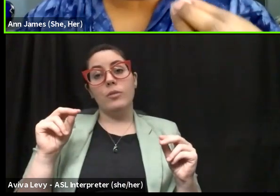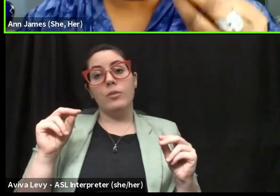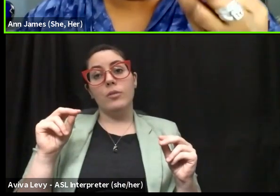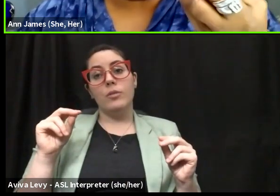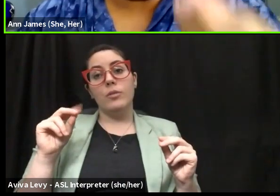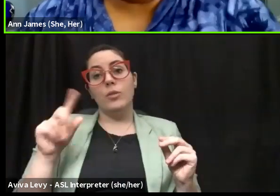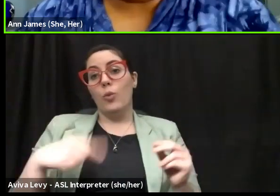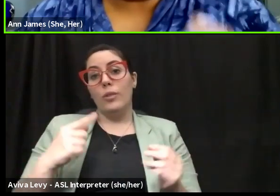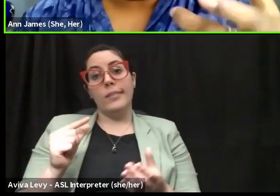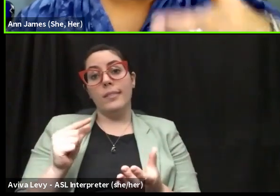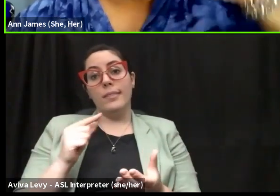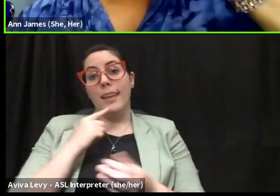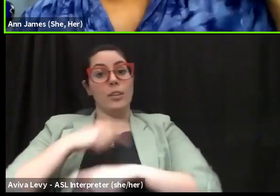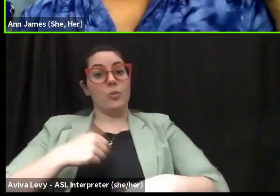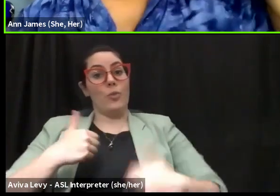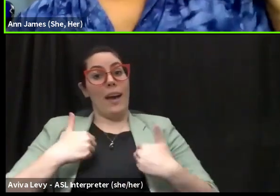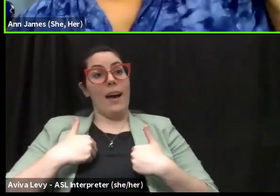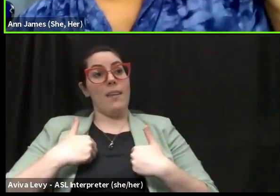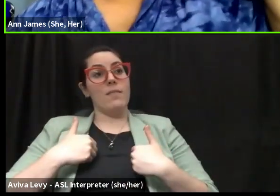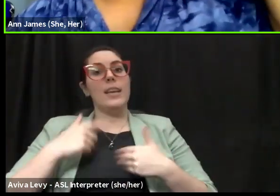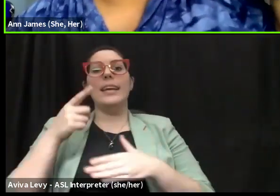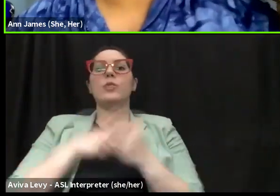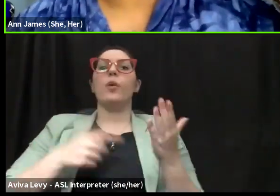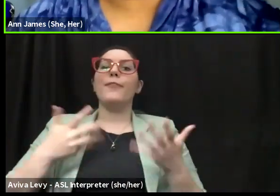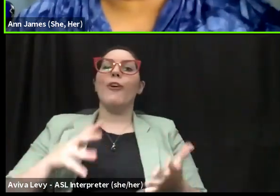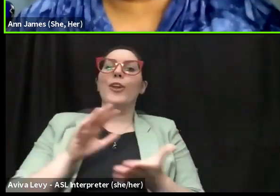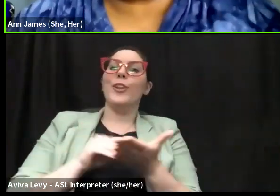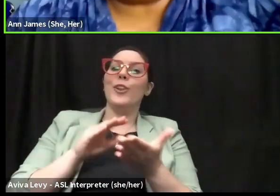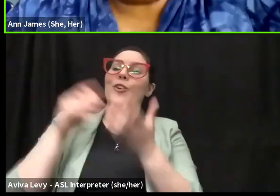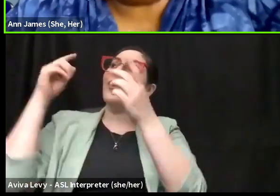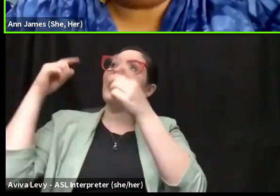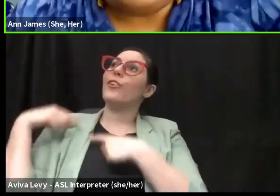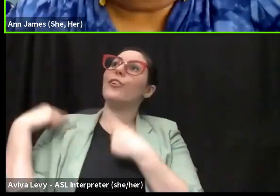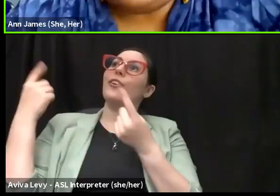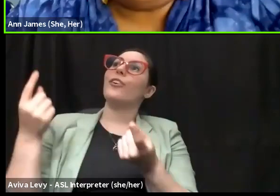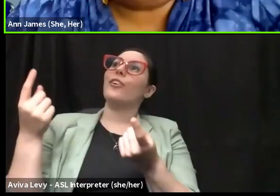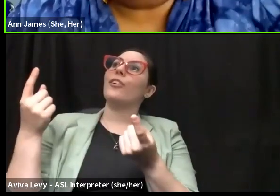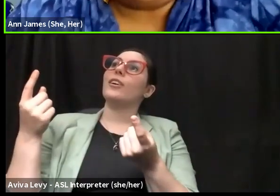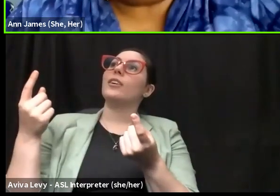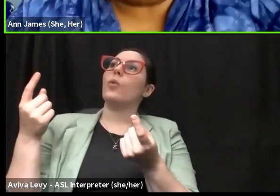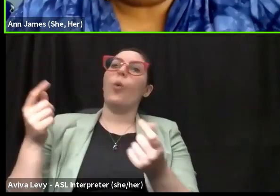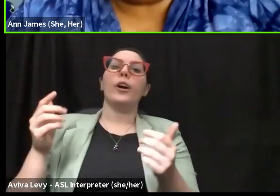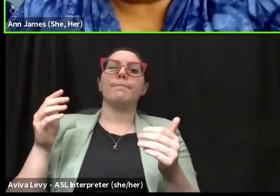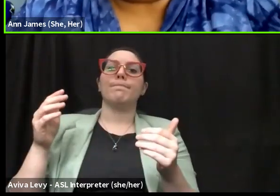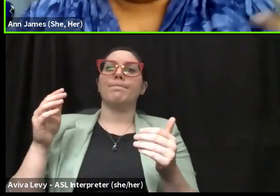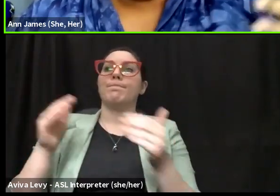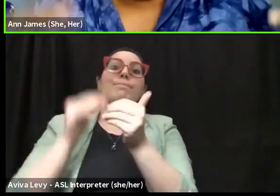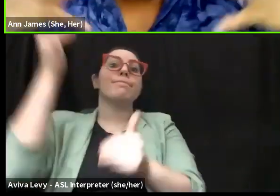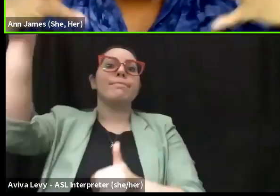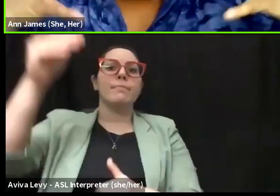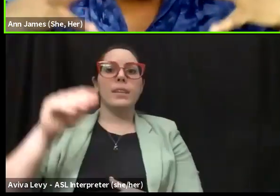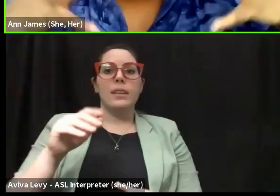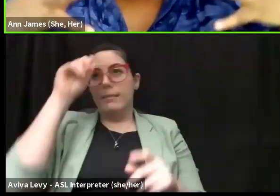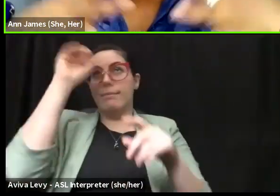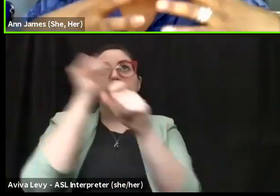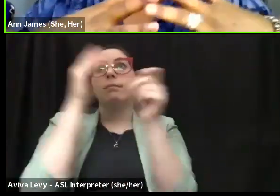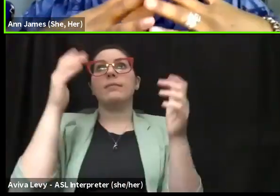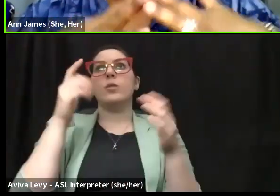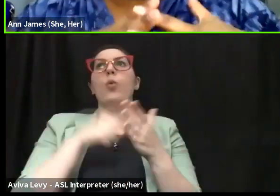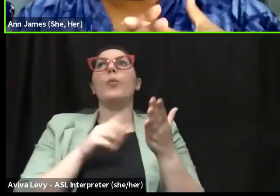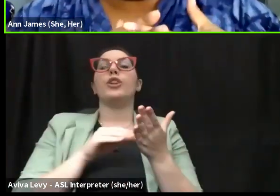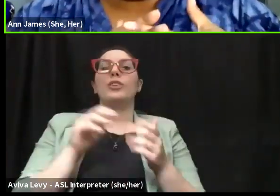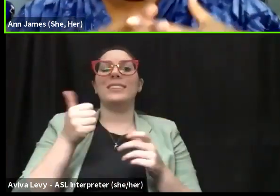what we know, what we learn 10 years from now, 5 years from now, 2 years from now. We can't be